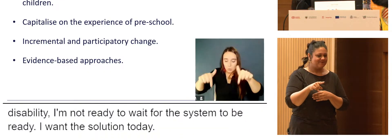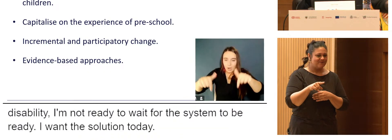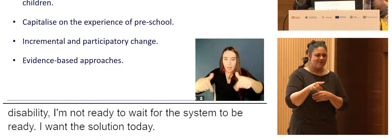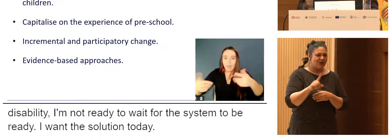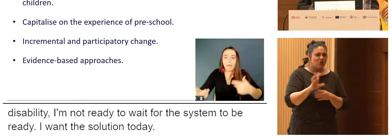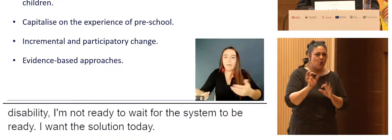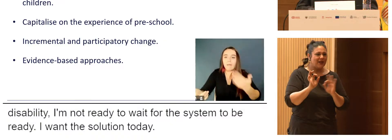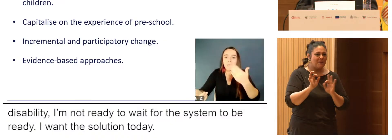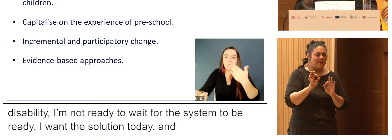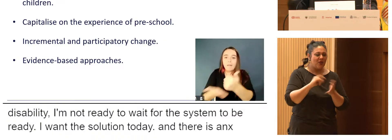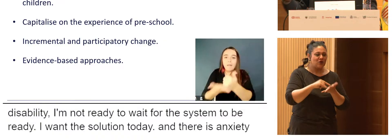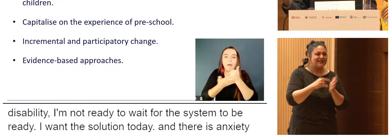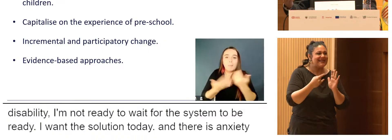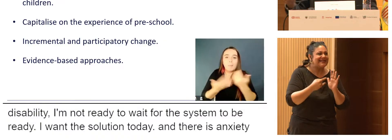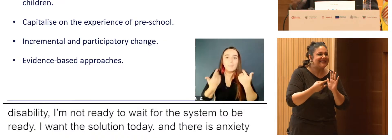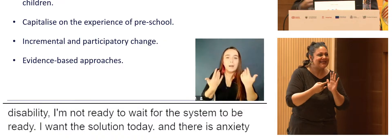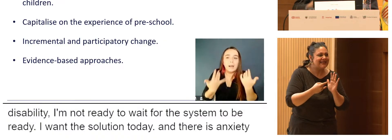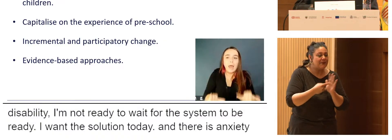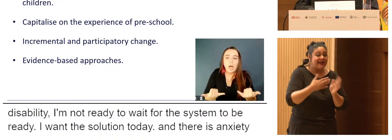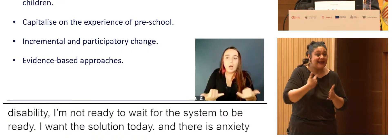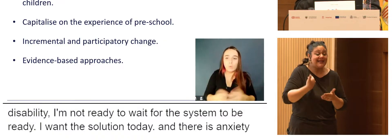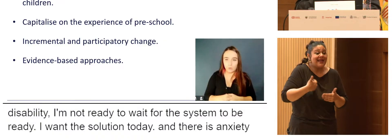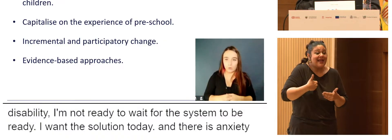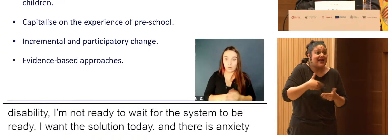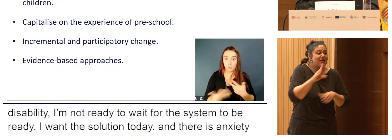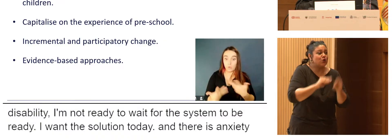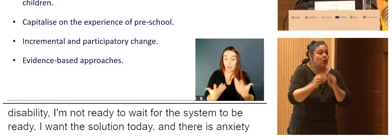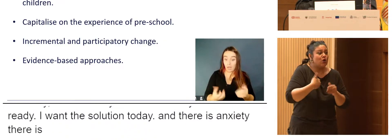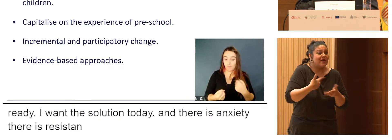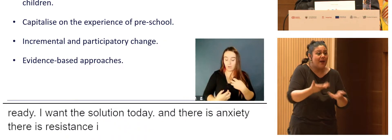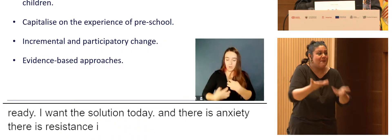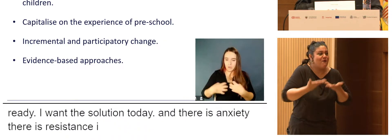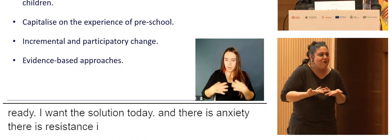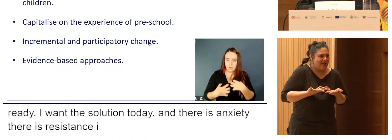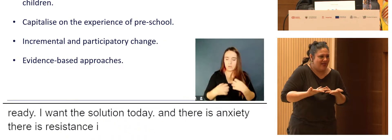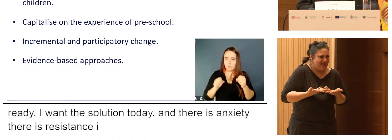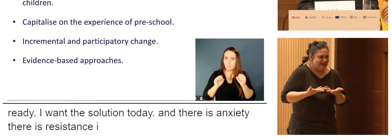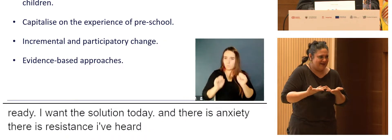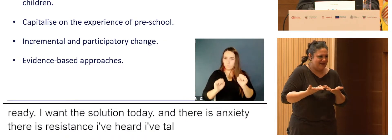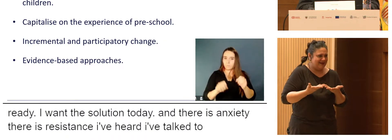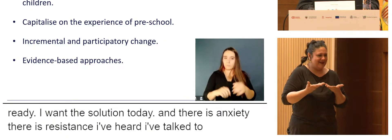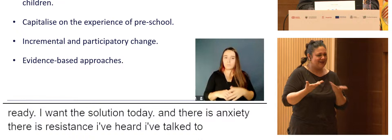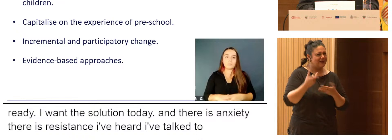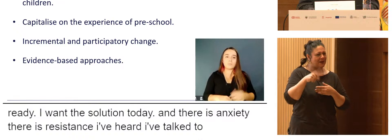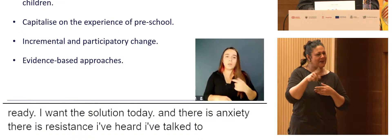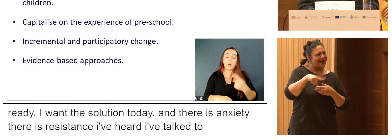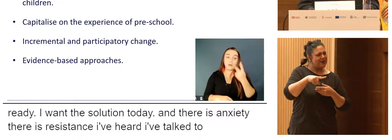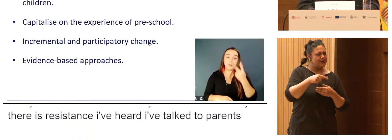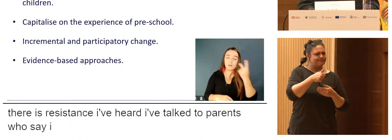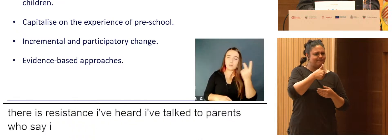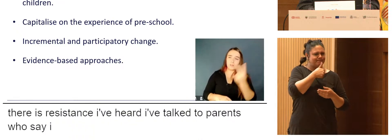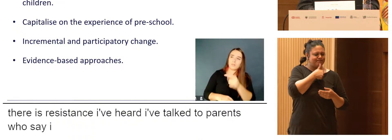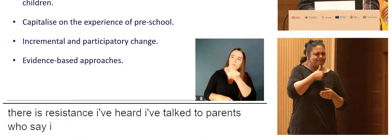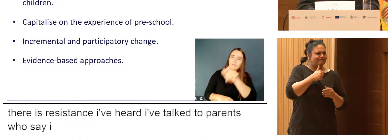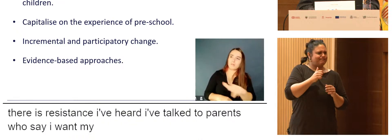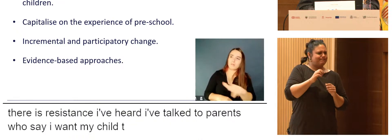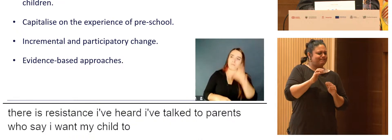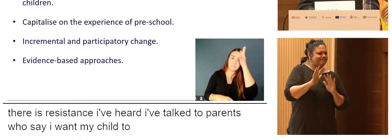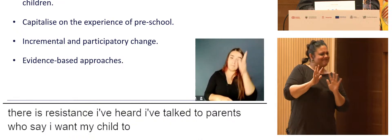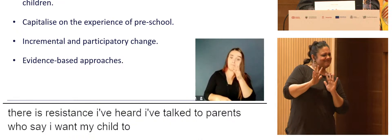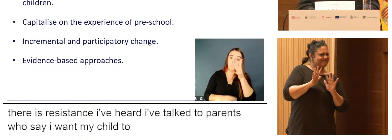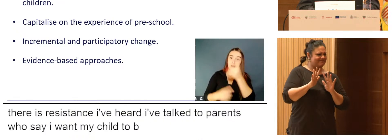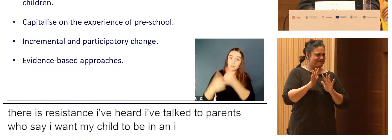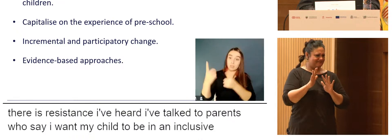is anxiety, there is resistance. I've talked to parents who say, I want my child to be in an